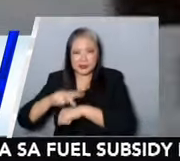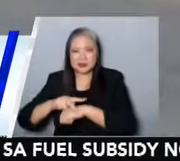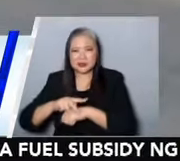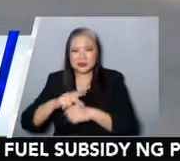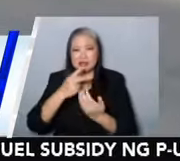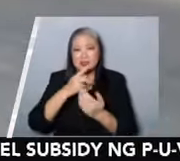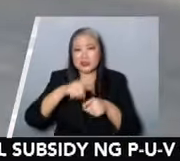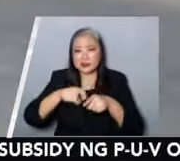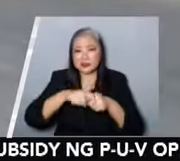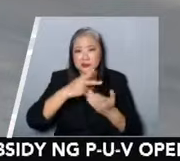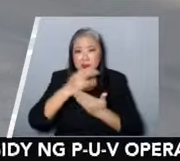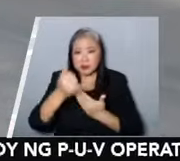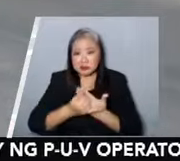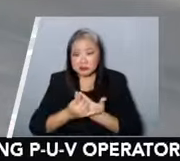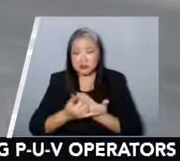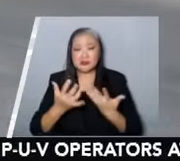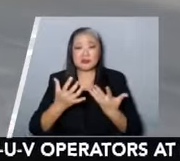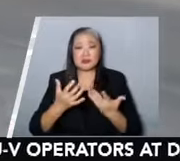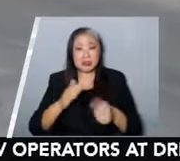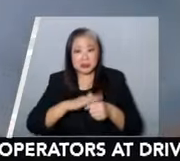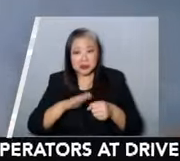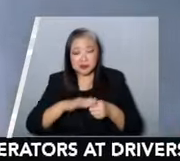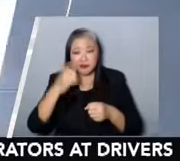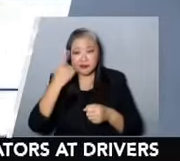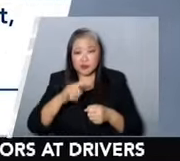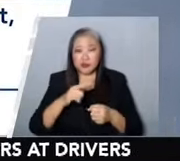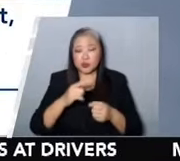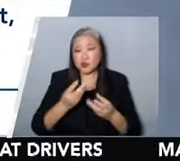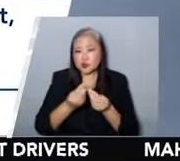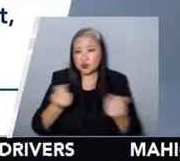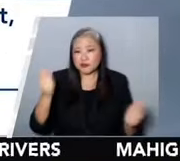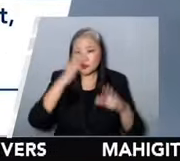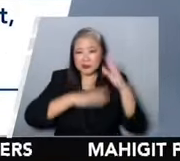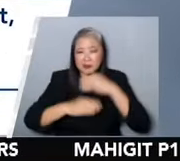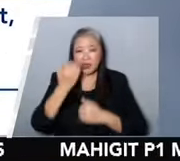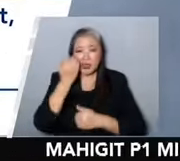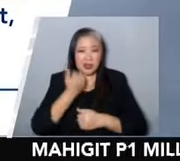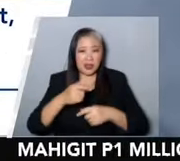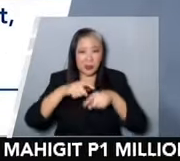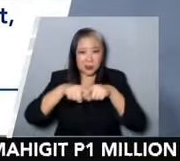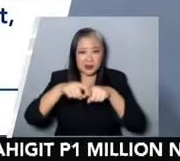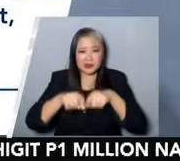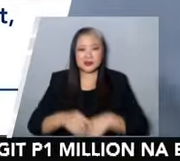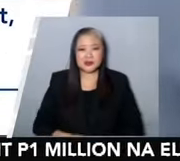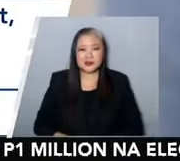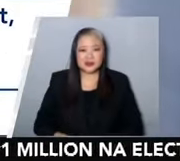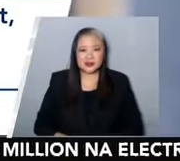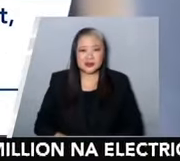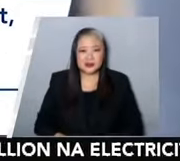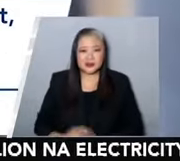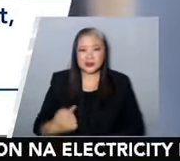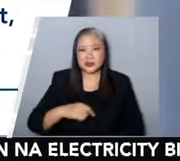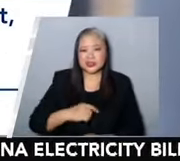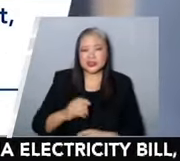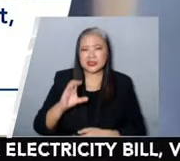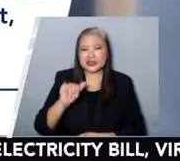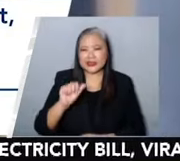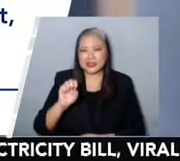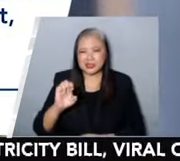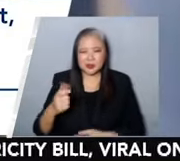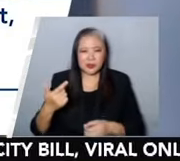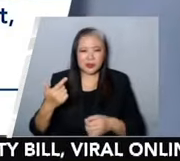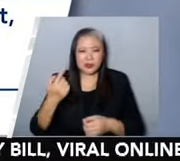supply ng kuryente sa Negros Panay Grid? We need the base loads, we need batteries, we need to